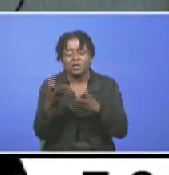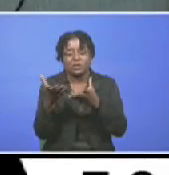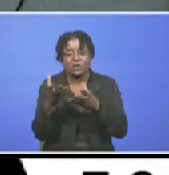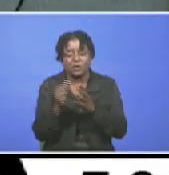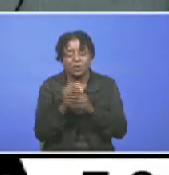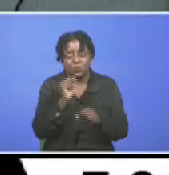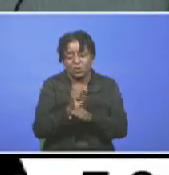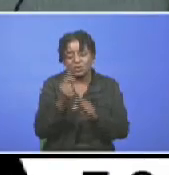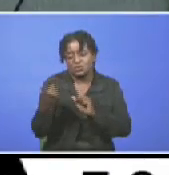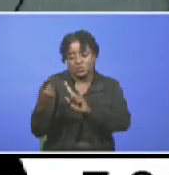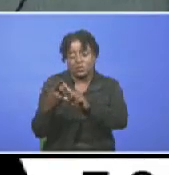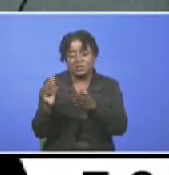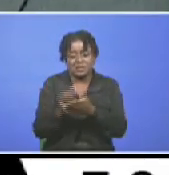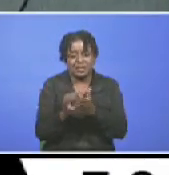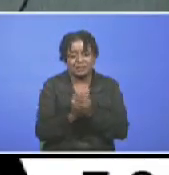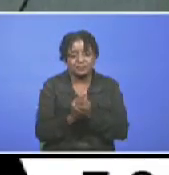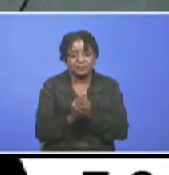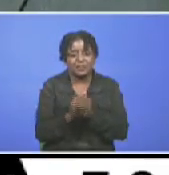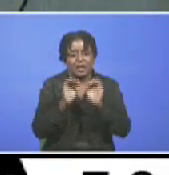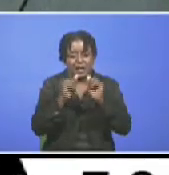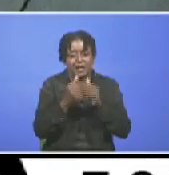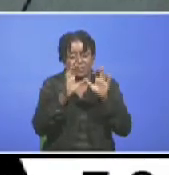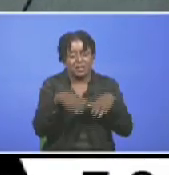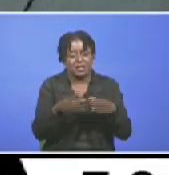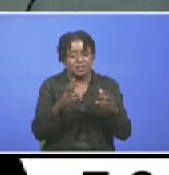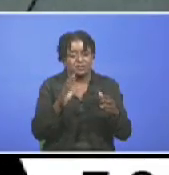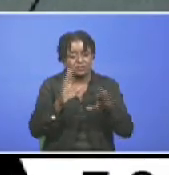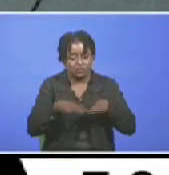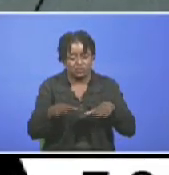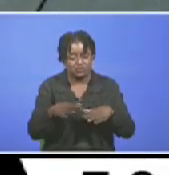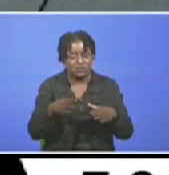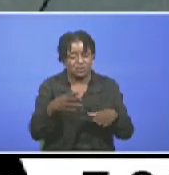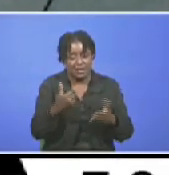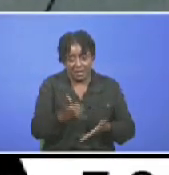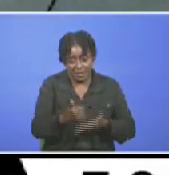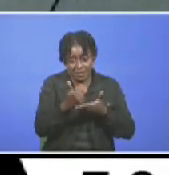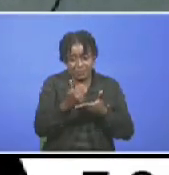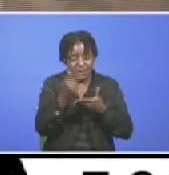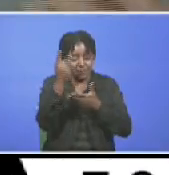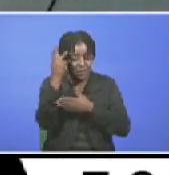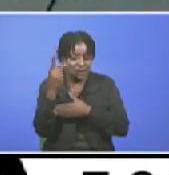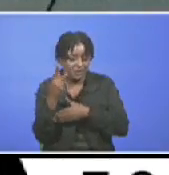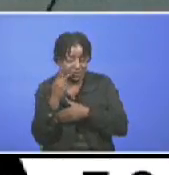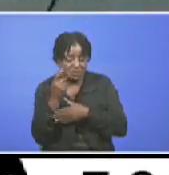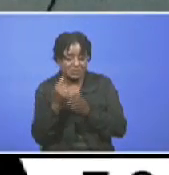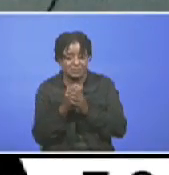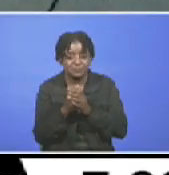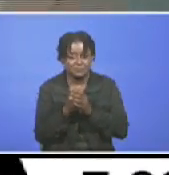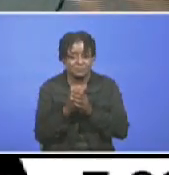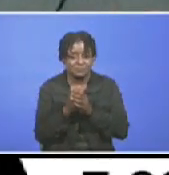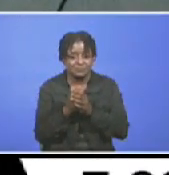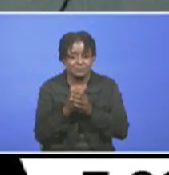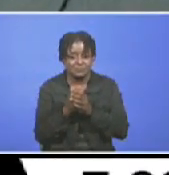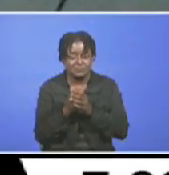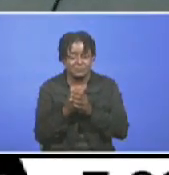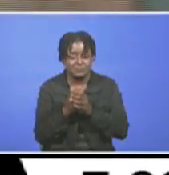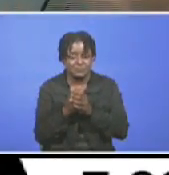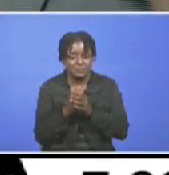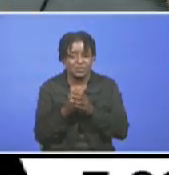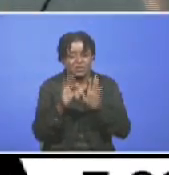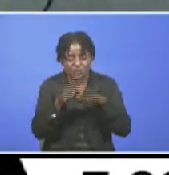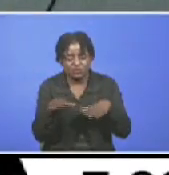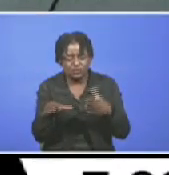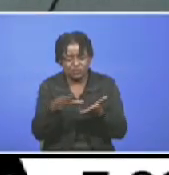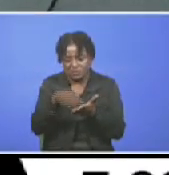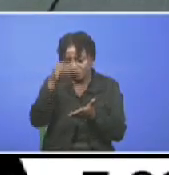children impact parents when they're budgeting? Do they help in any way? Well, naturally, children are little sponges. They